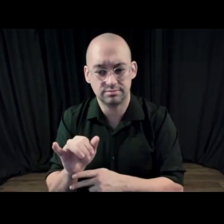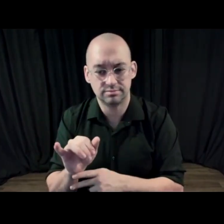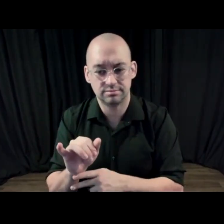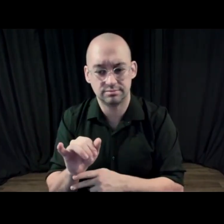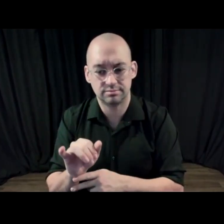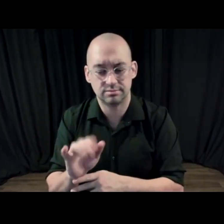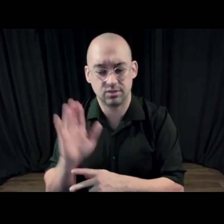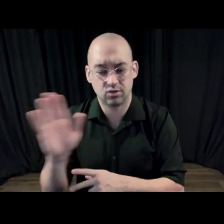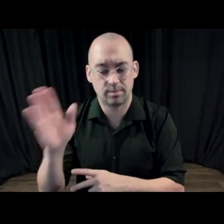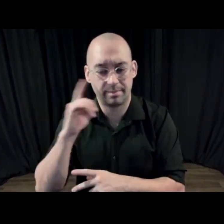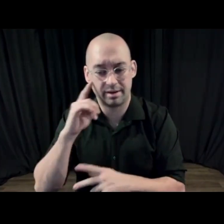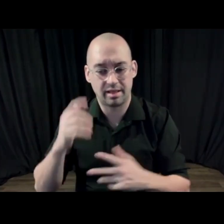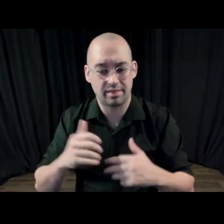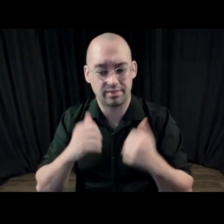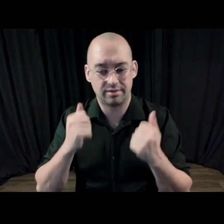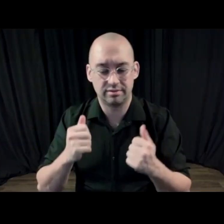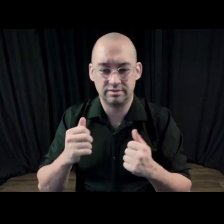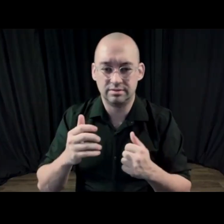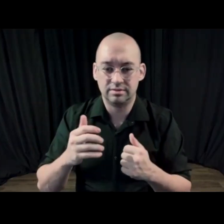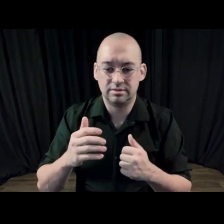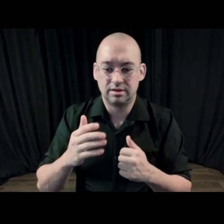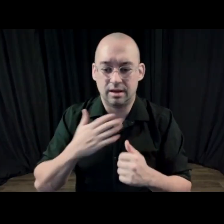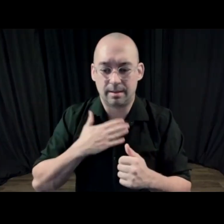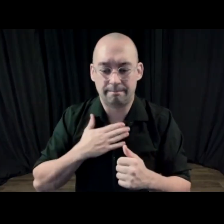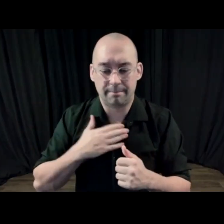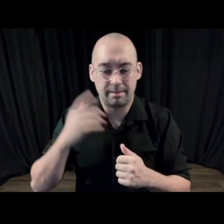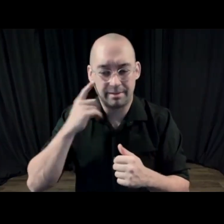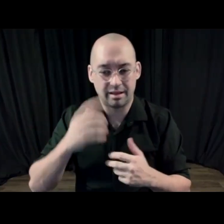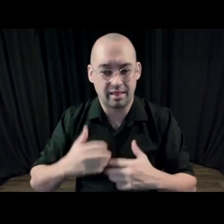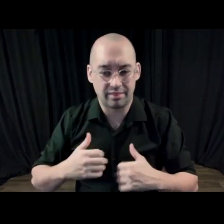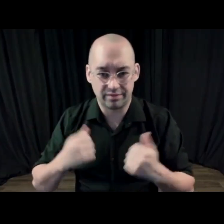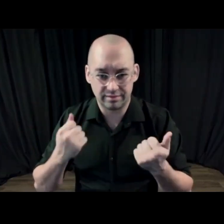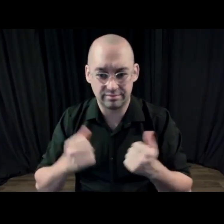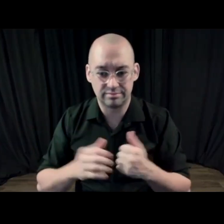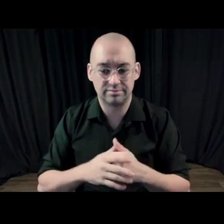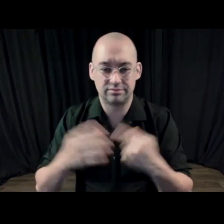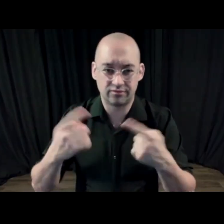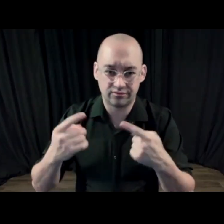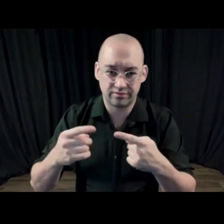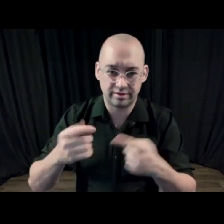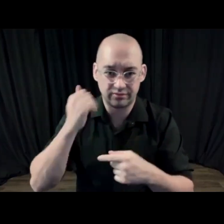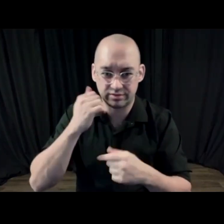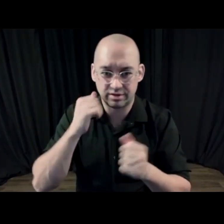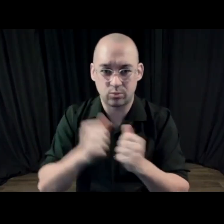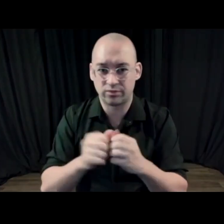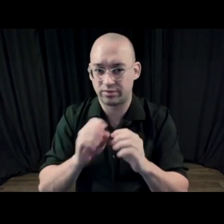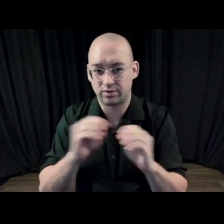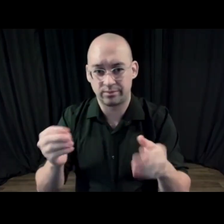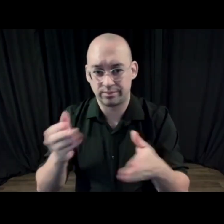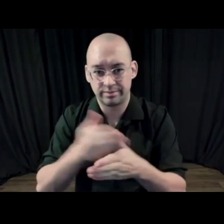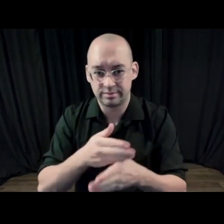her mental health and my mental health tangling every single day with no intermediaries. But